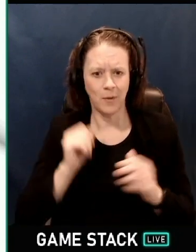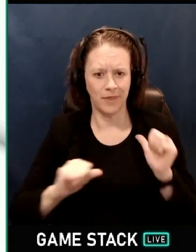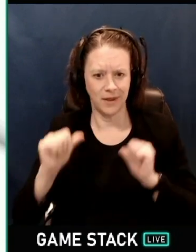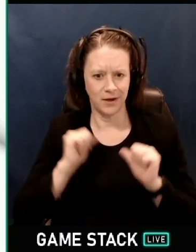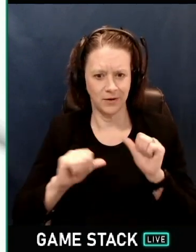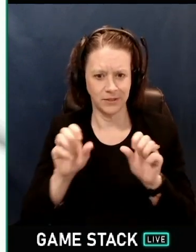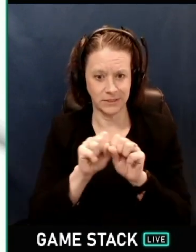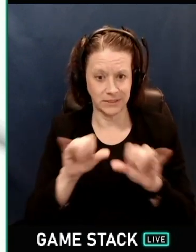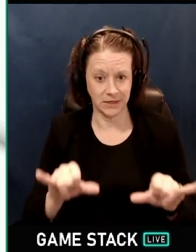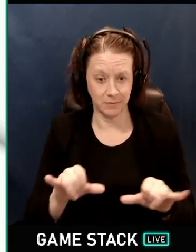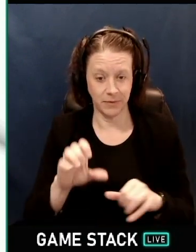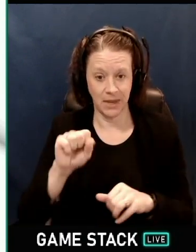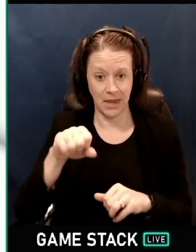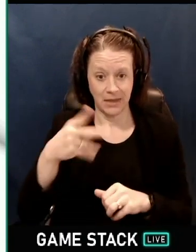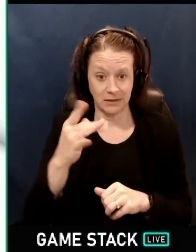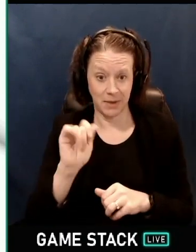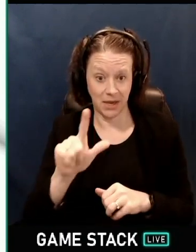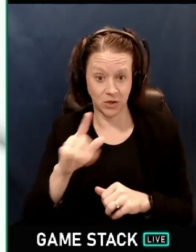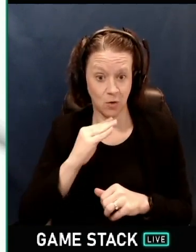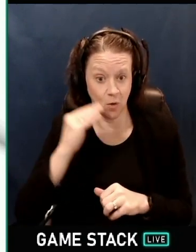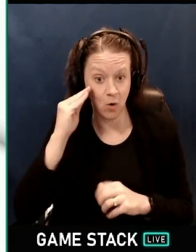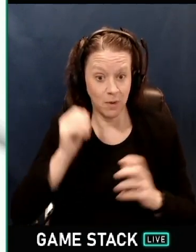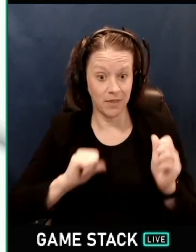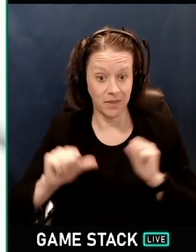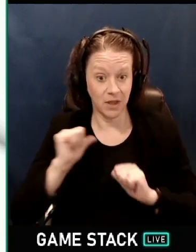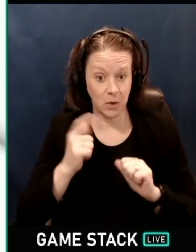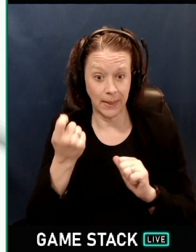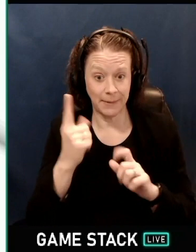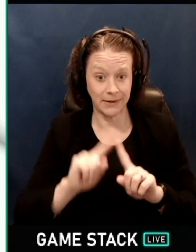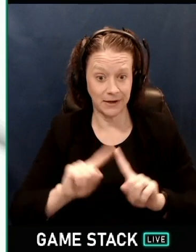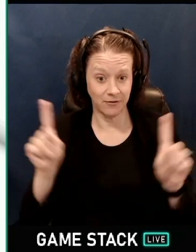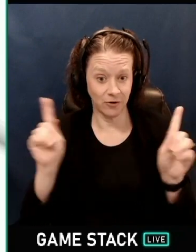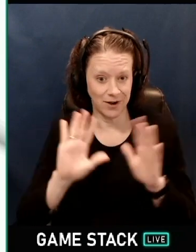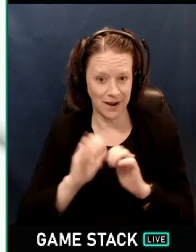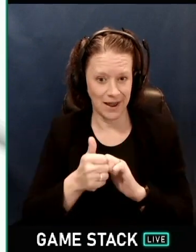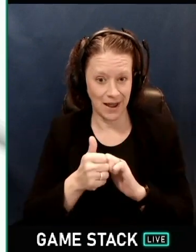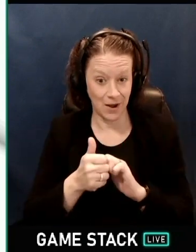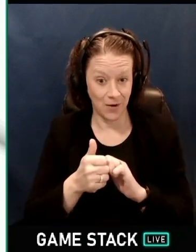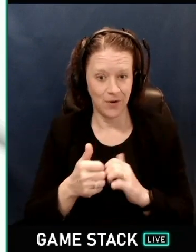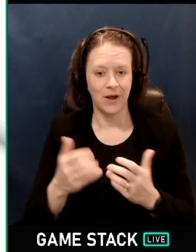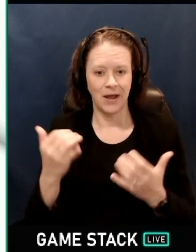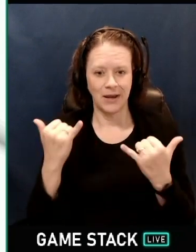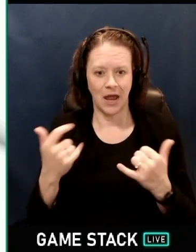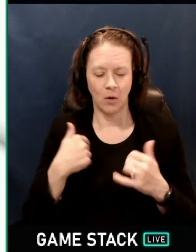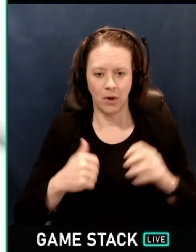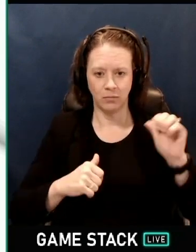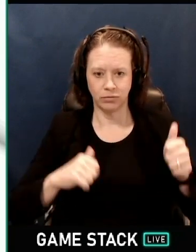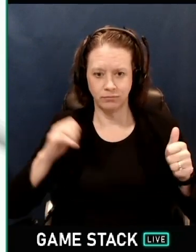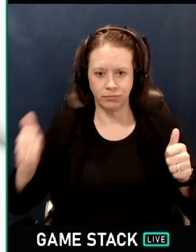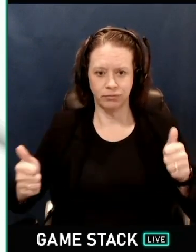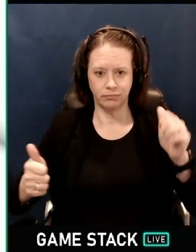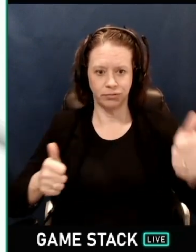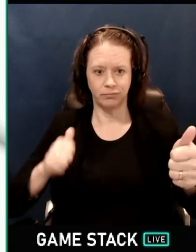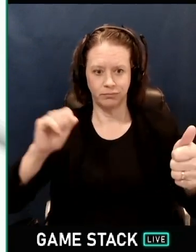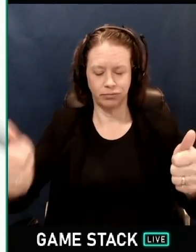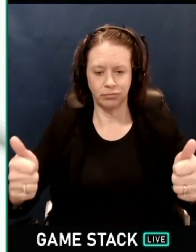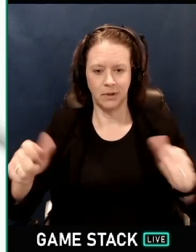spatial home theater is like is that we now have the technologies to make it sound like sounds coming from above